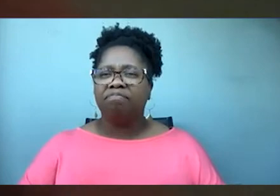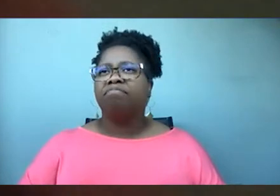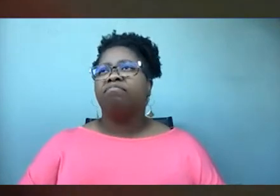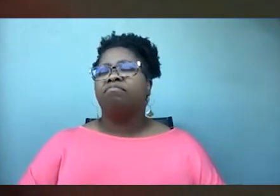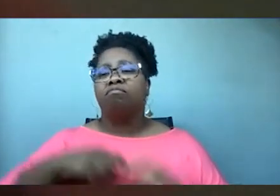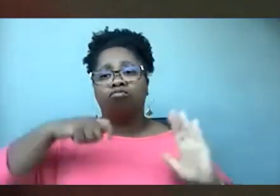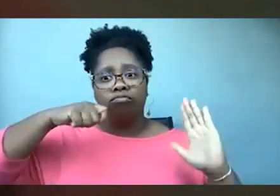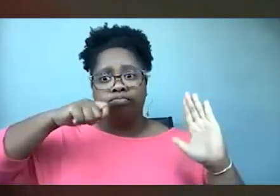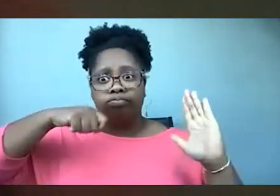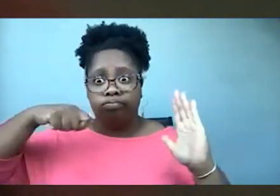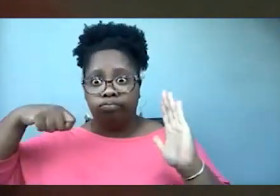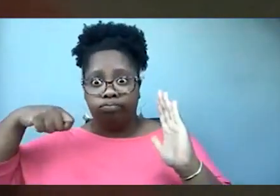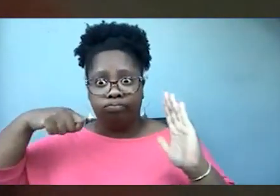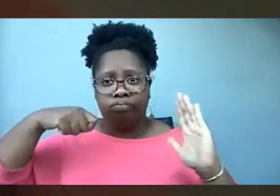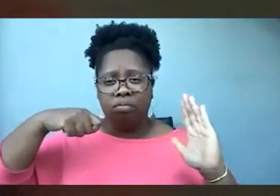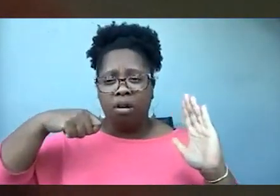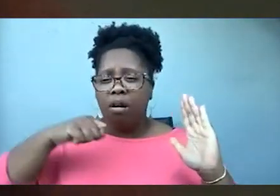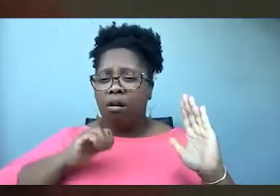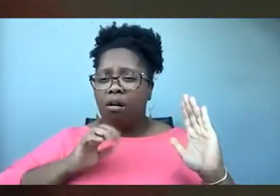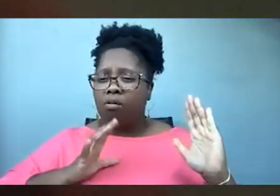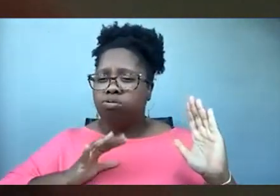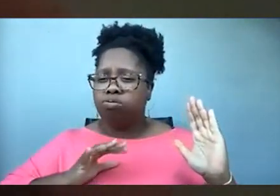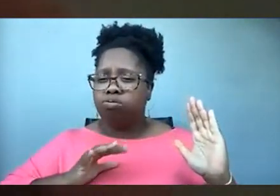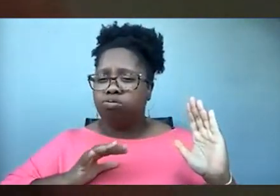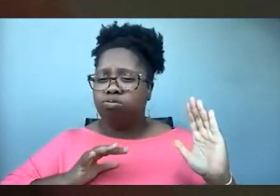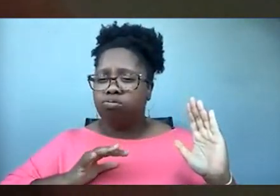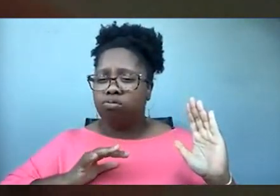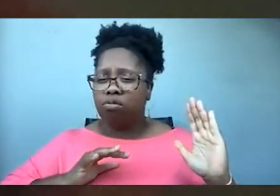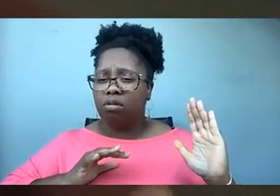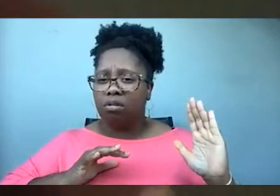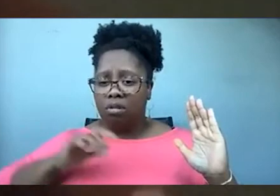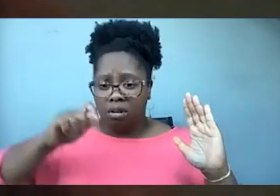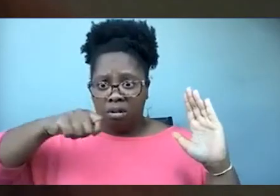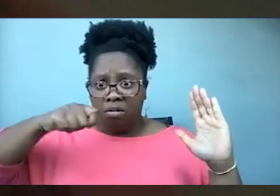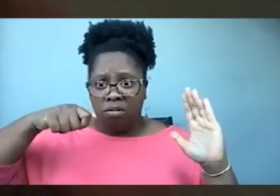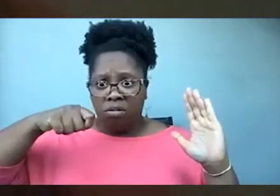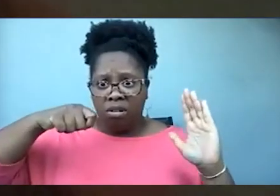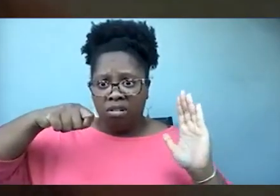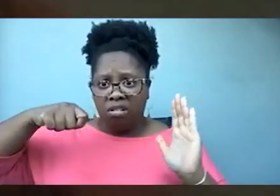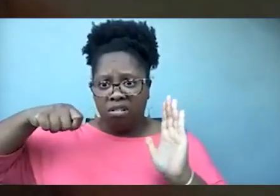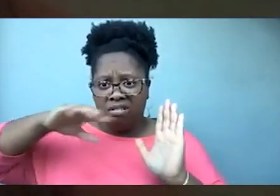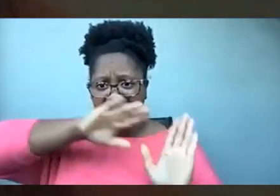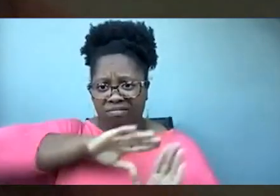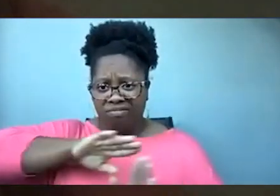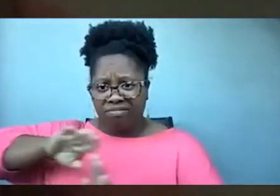aside and the computer aside, and start growing food,